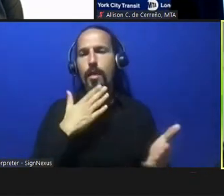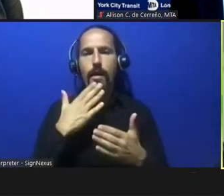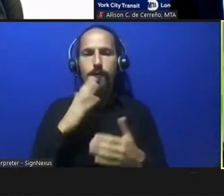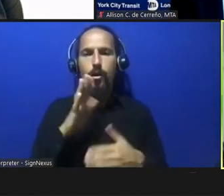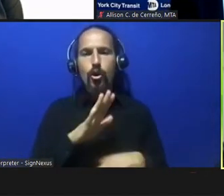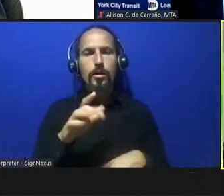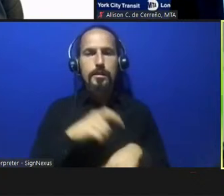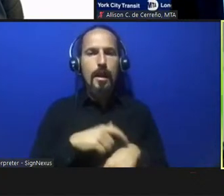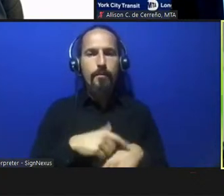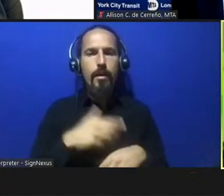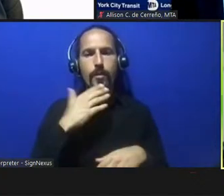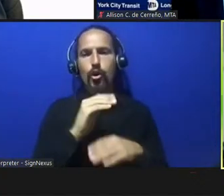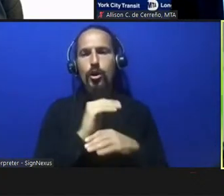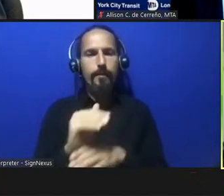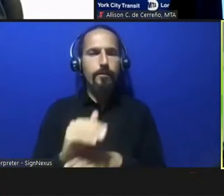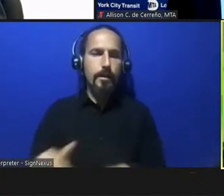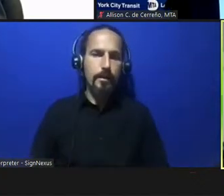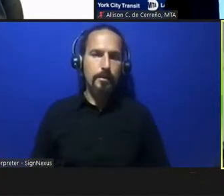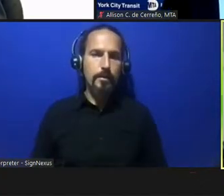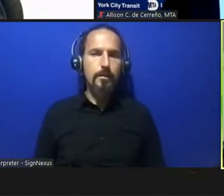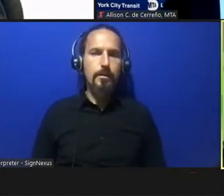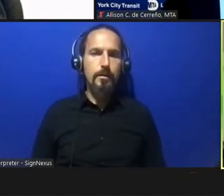time have a good evening